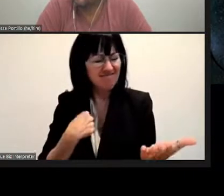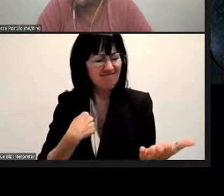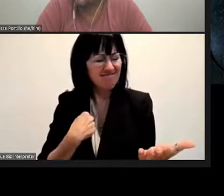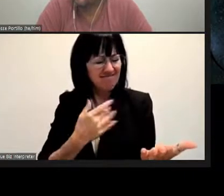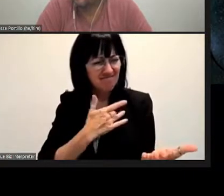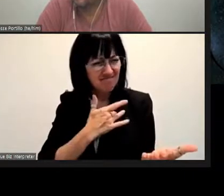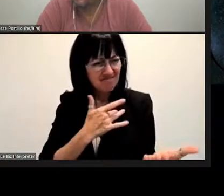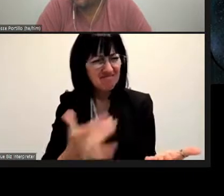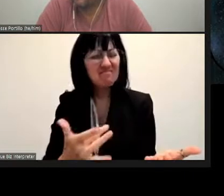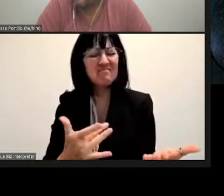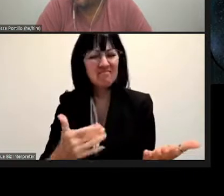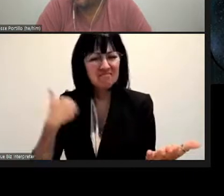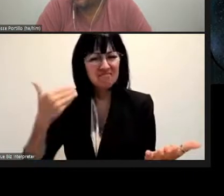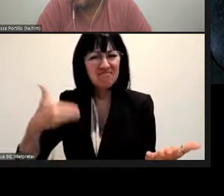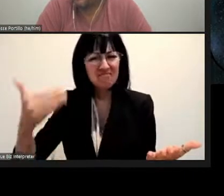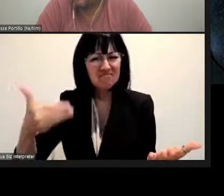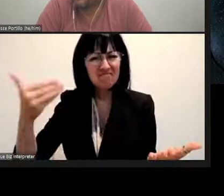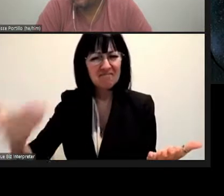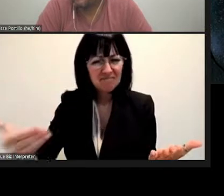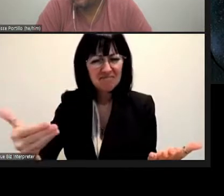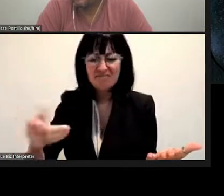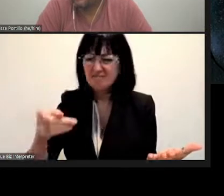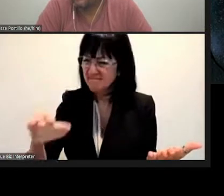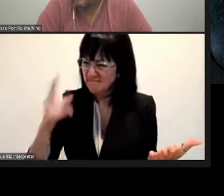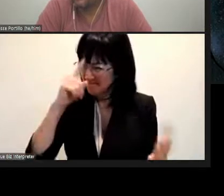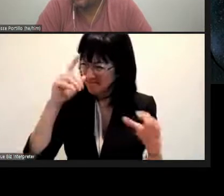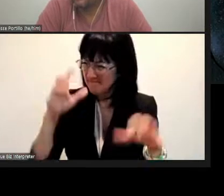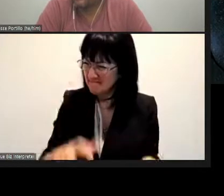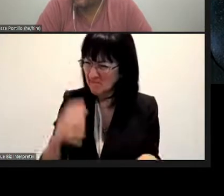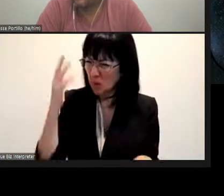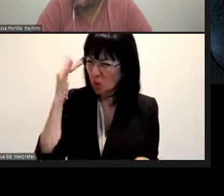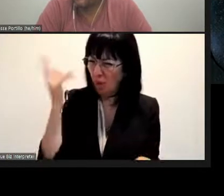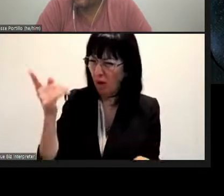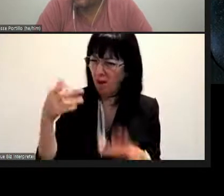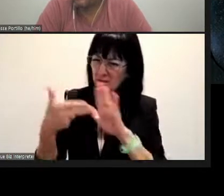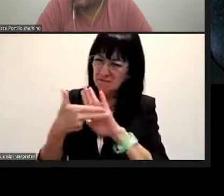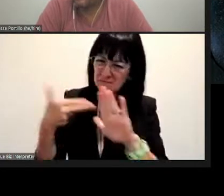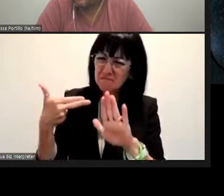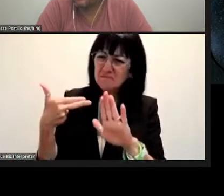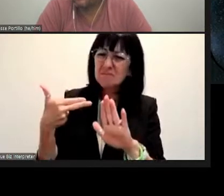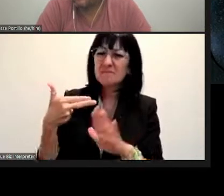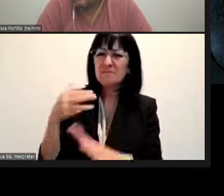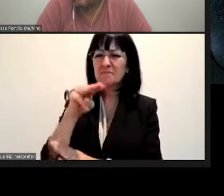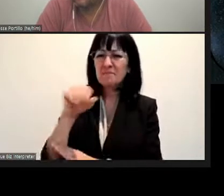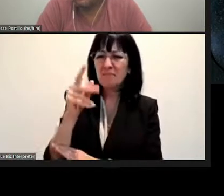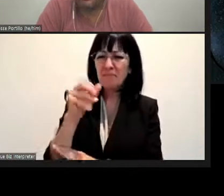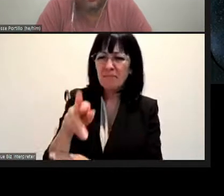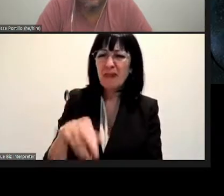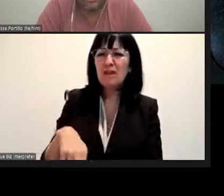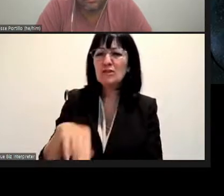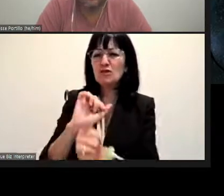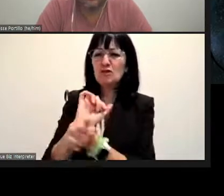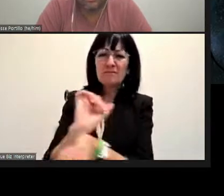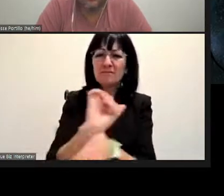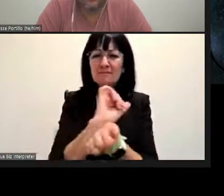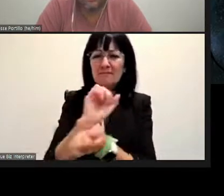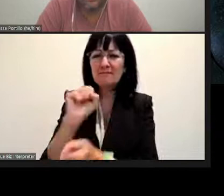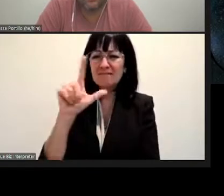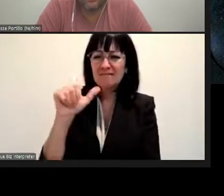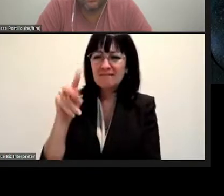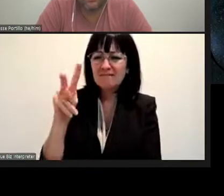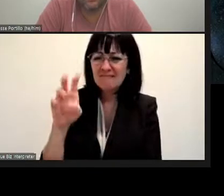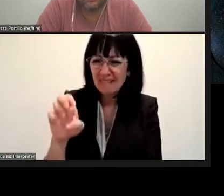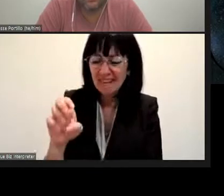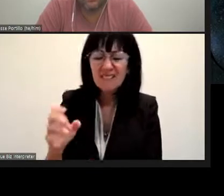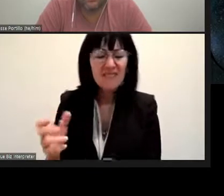so obvious. Like, why would you ever refer to something as a master and a slave if it was not quite literally that thing? But people do. But